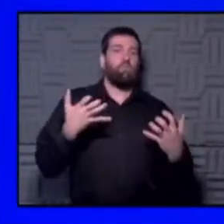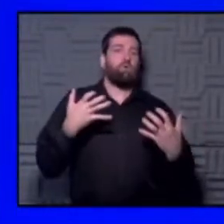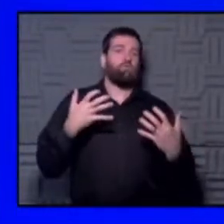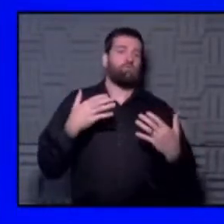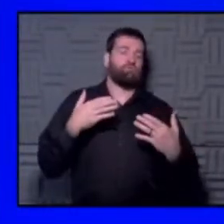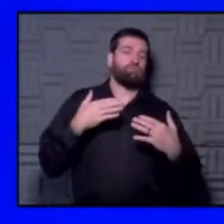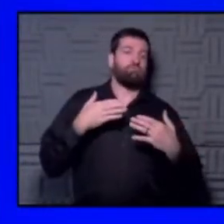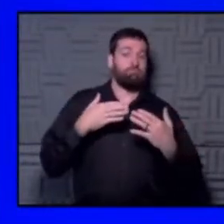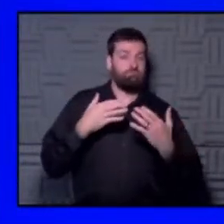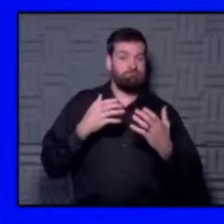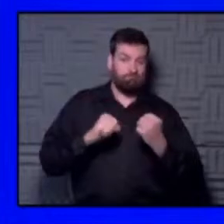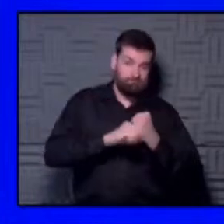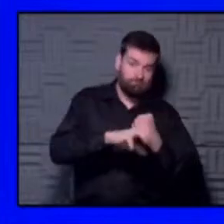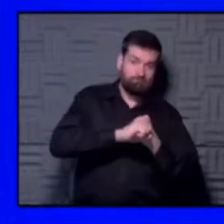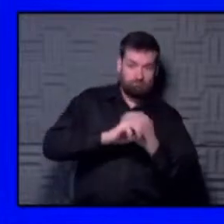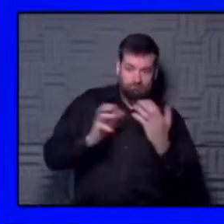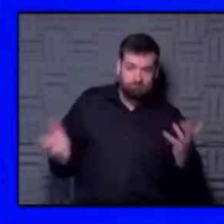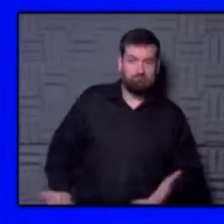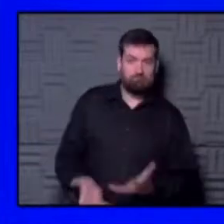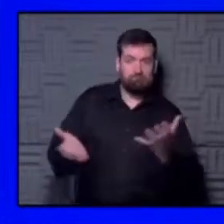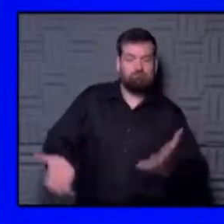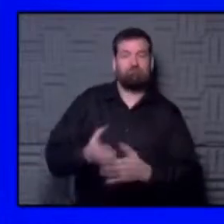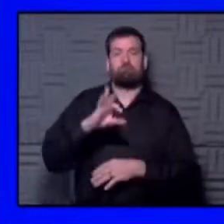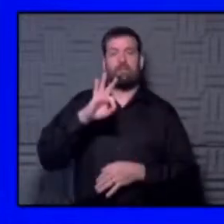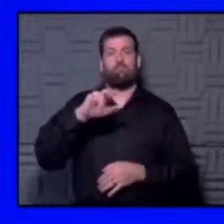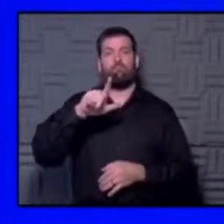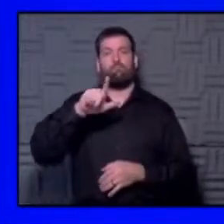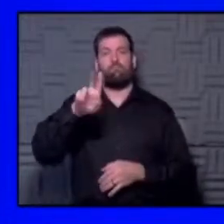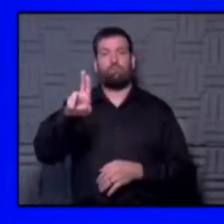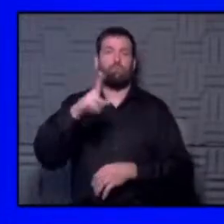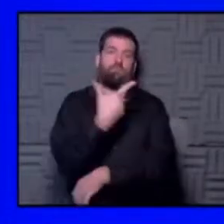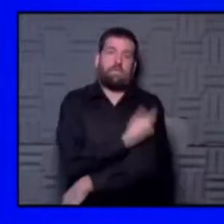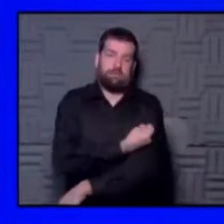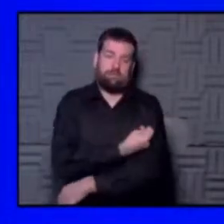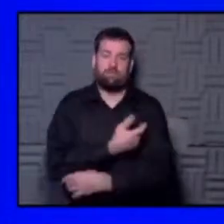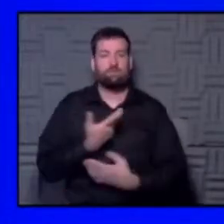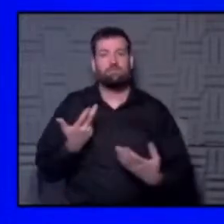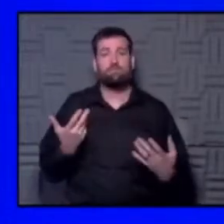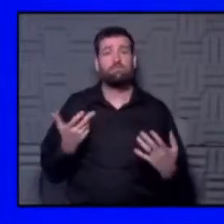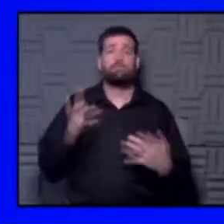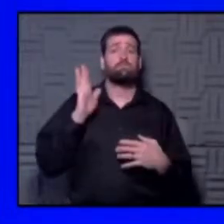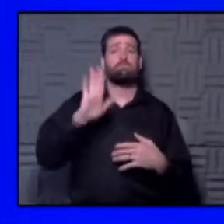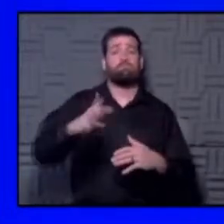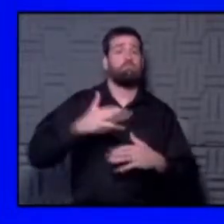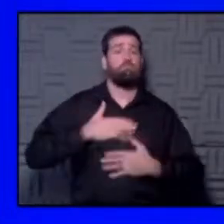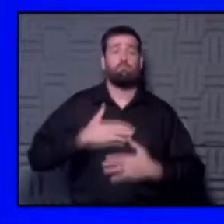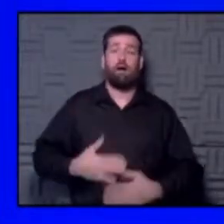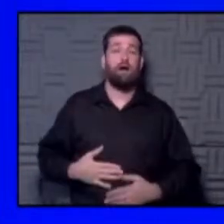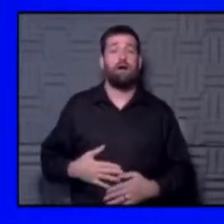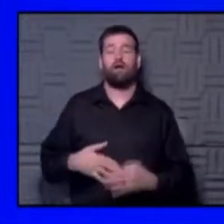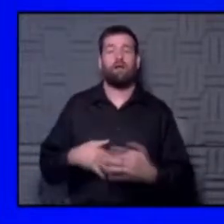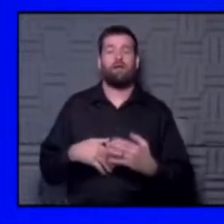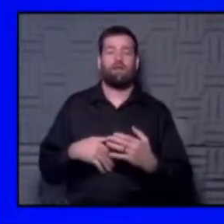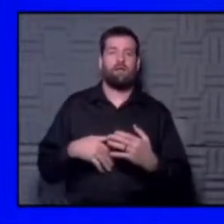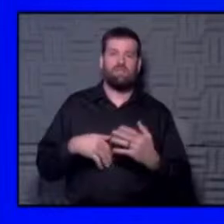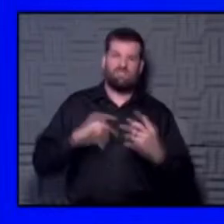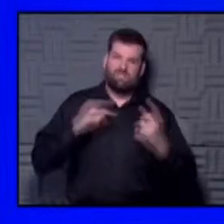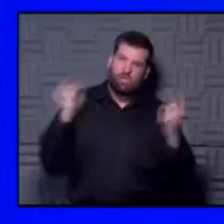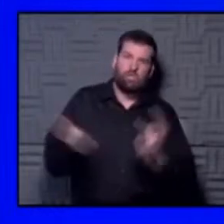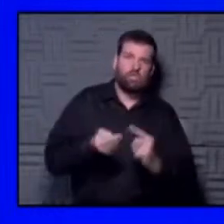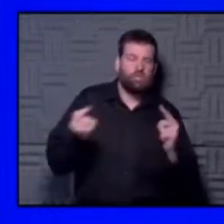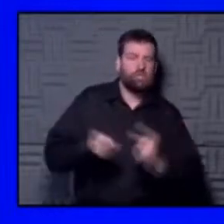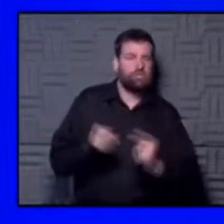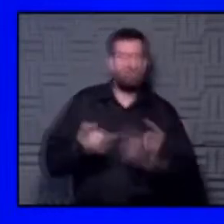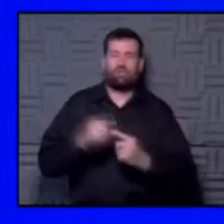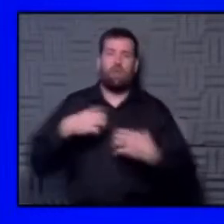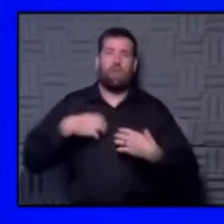and endorse flu vaccine now more than ever, because we don't know how it will be. Certainly your body is taking another insult. Your lungs are taking another